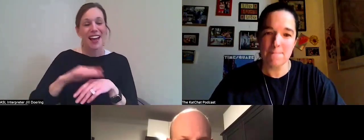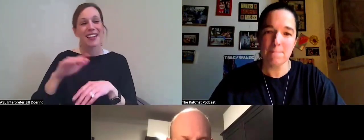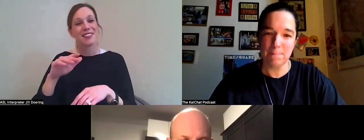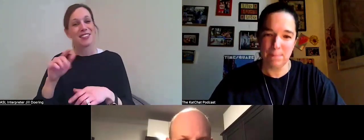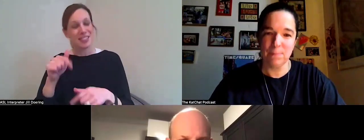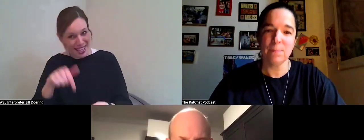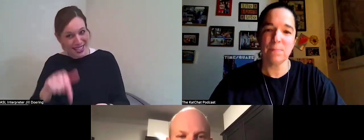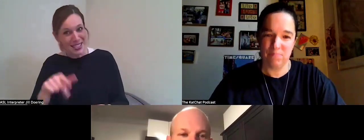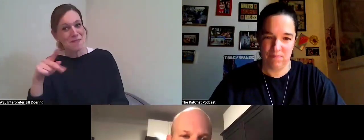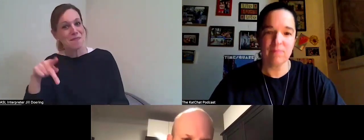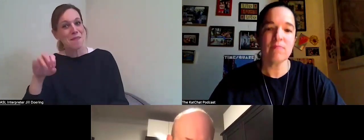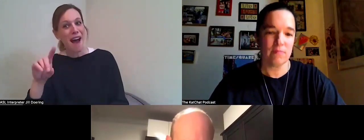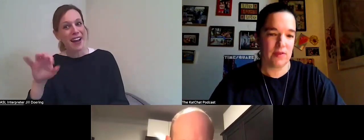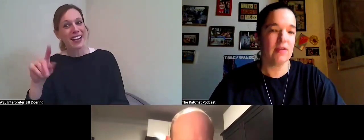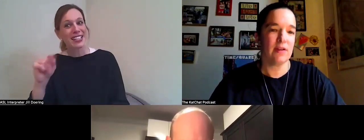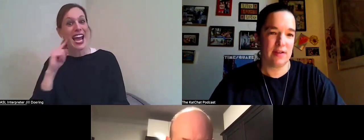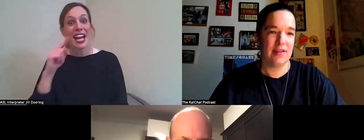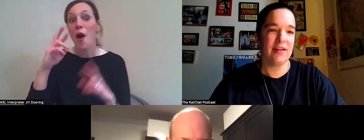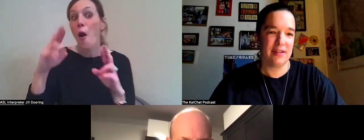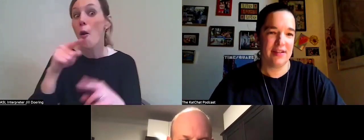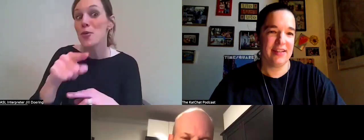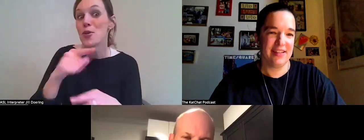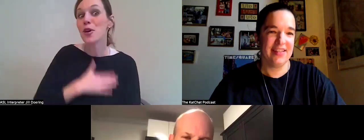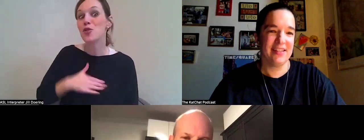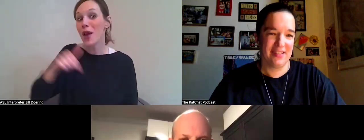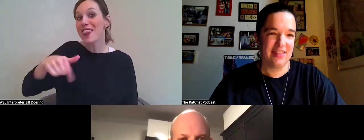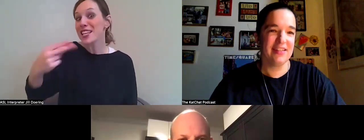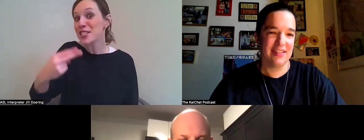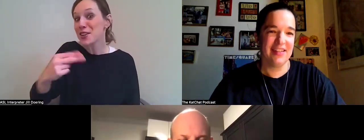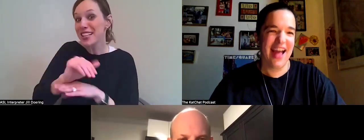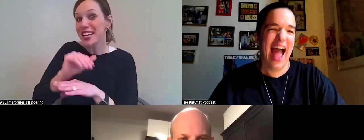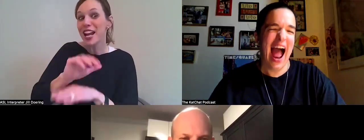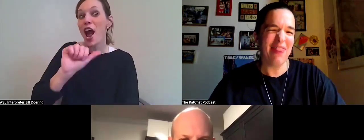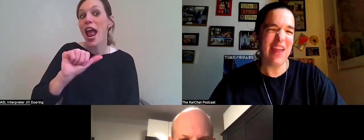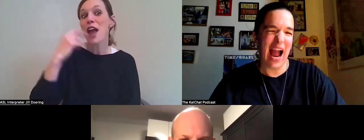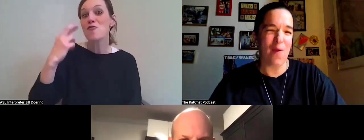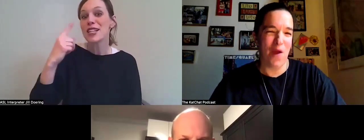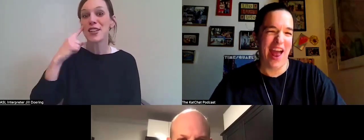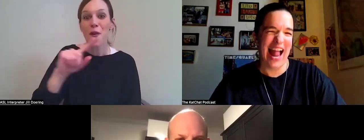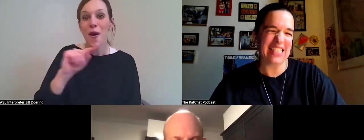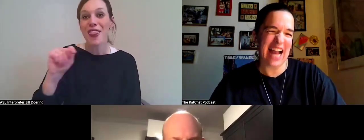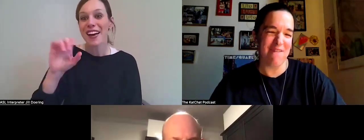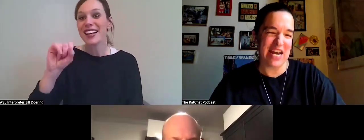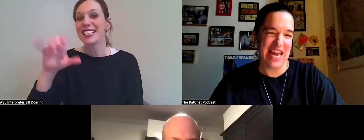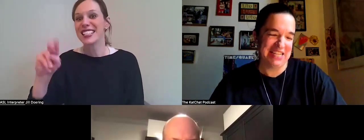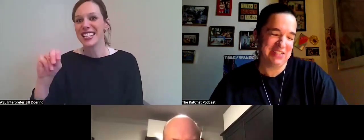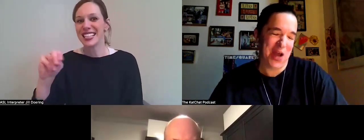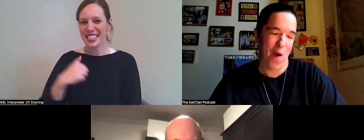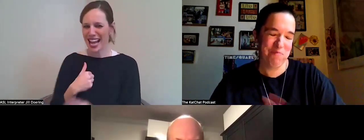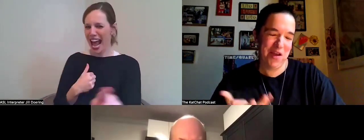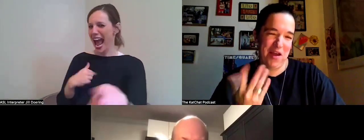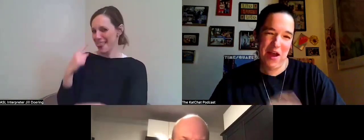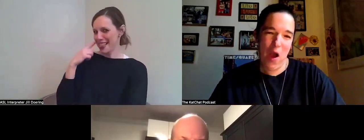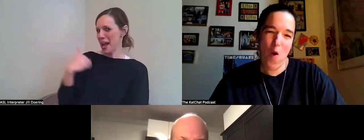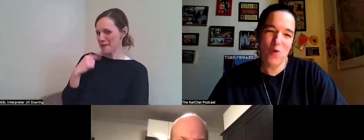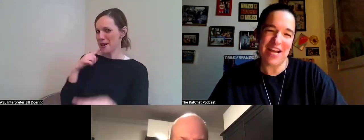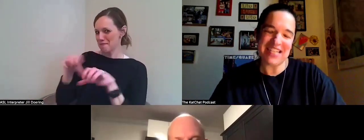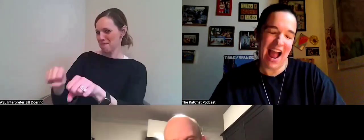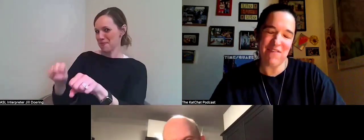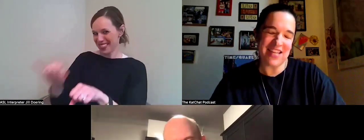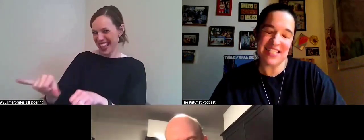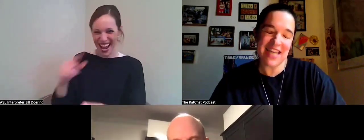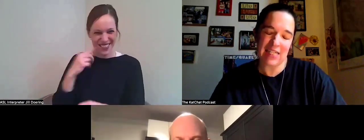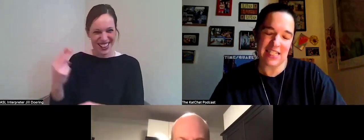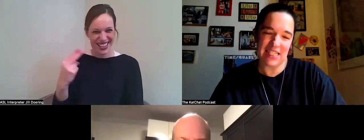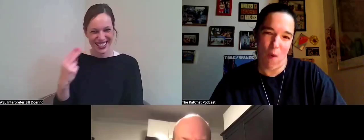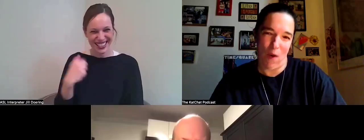you enjoy A Reason for the Season this Thursday night. I think I will have Kevin in it. So, who's that